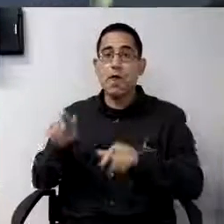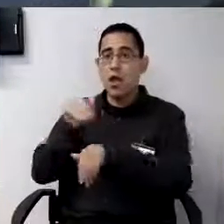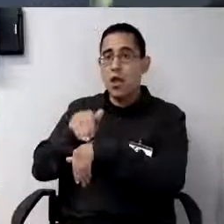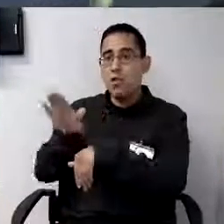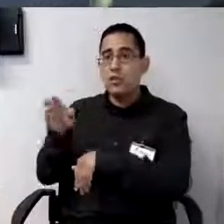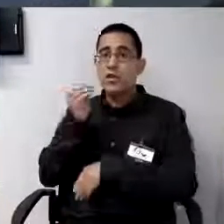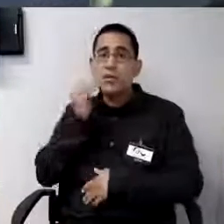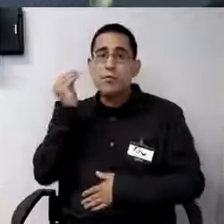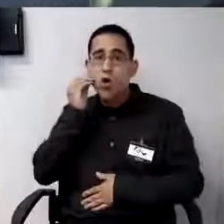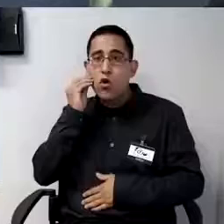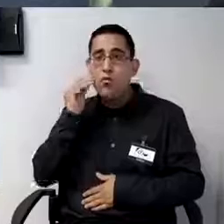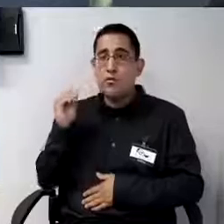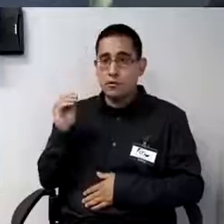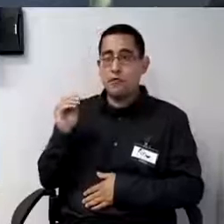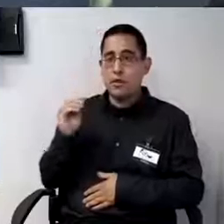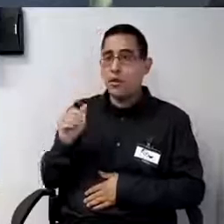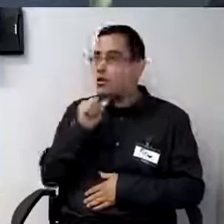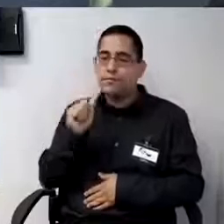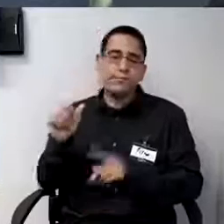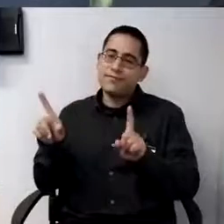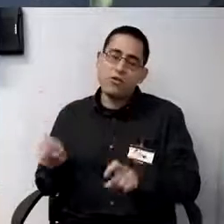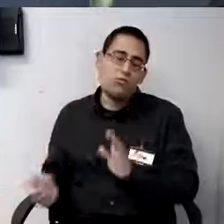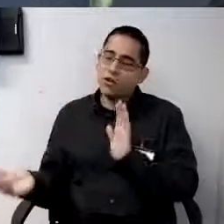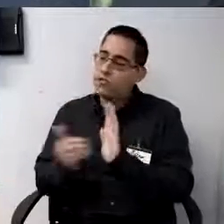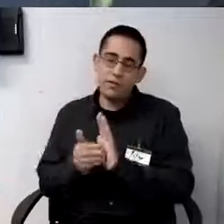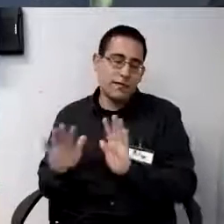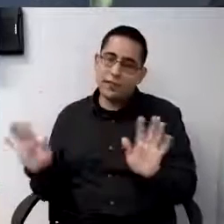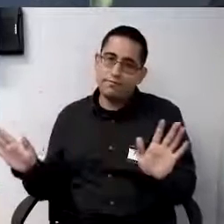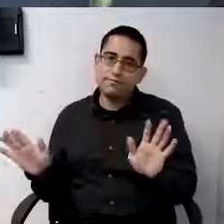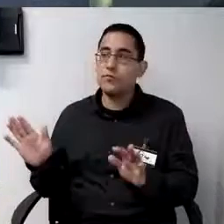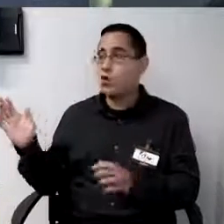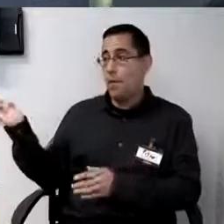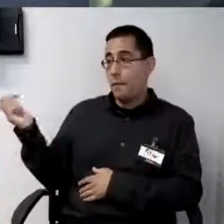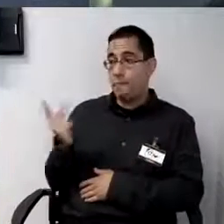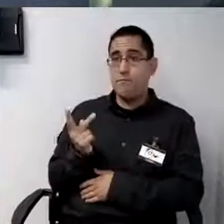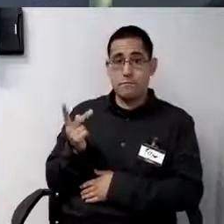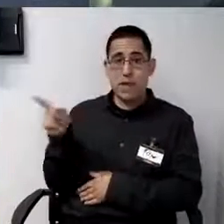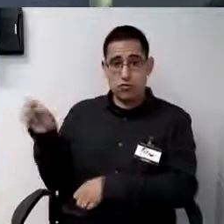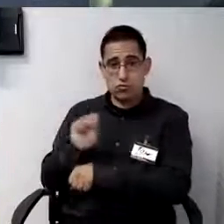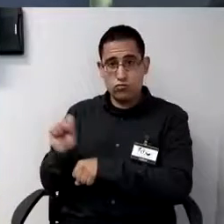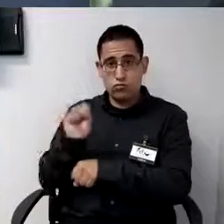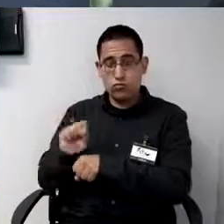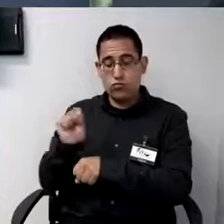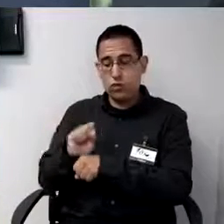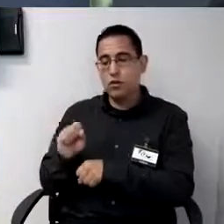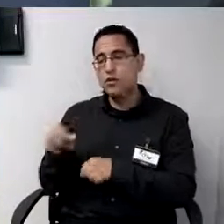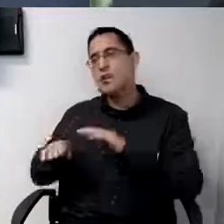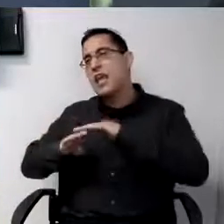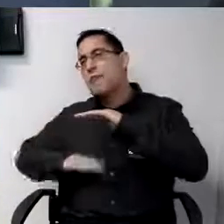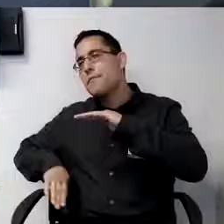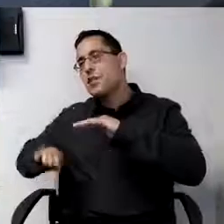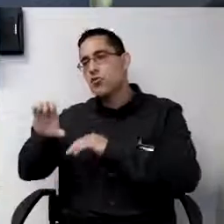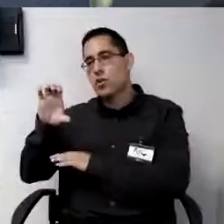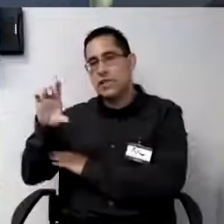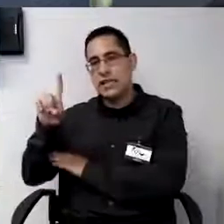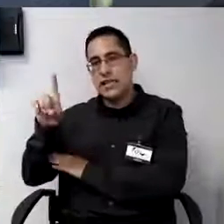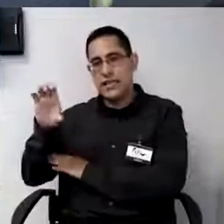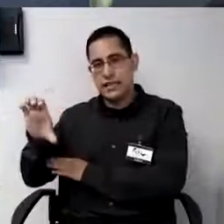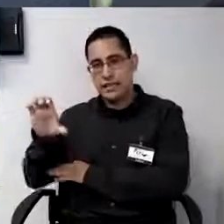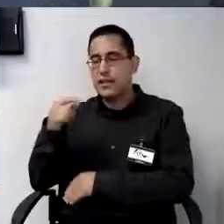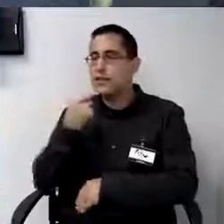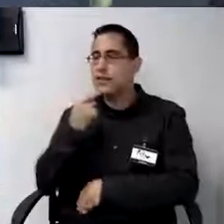we don't test them again. We only we bring them back based on what the CDC calls time and